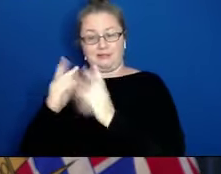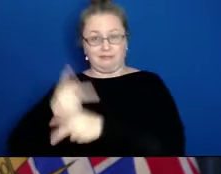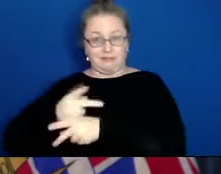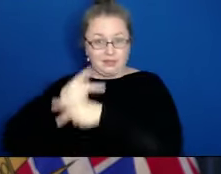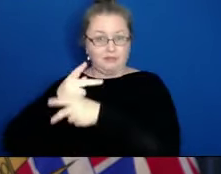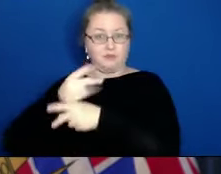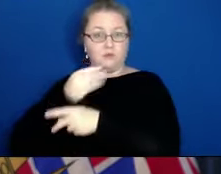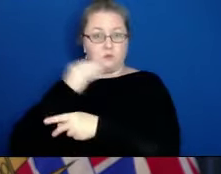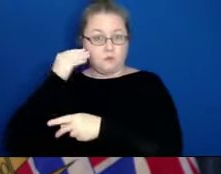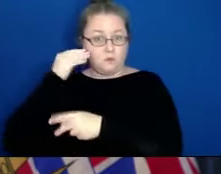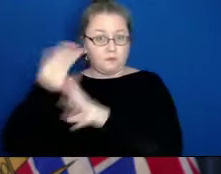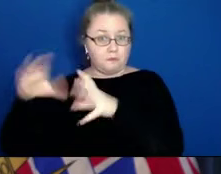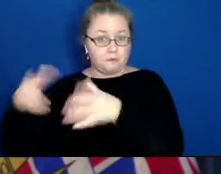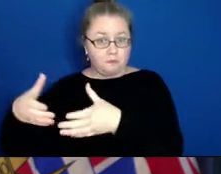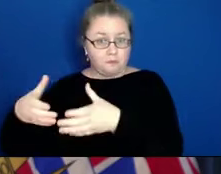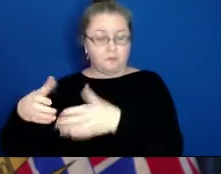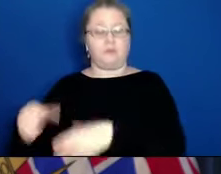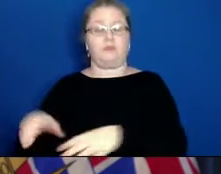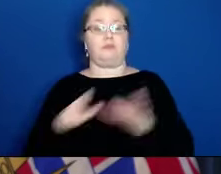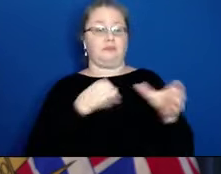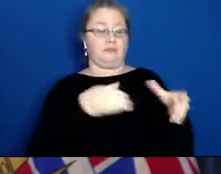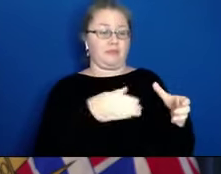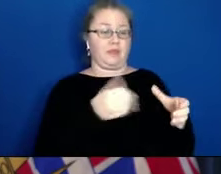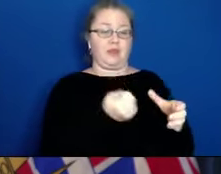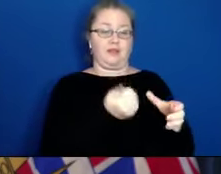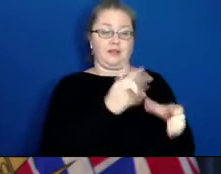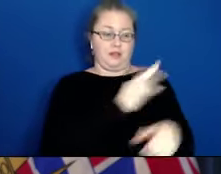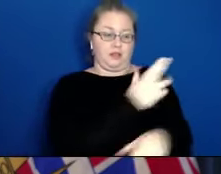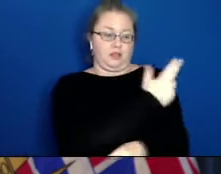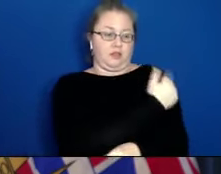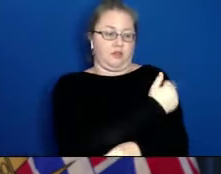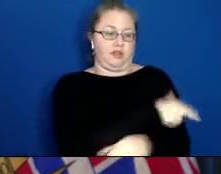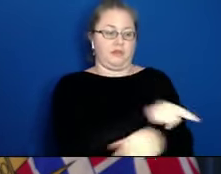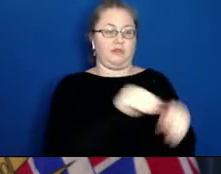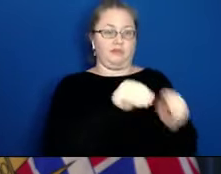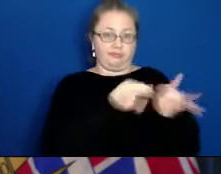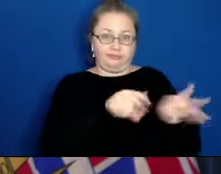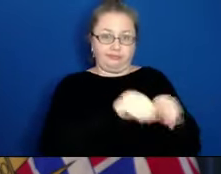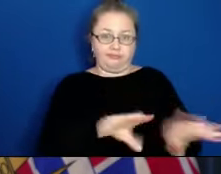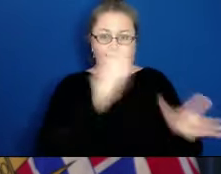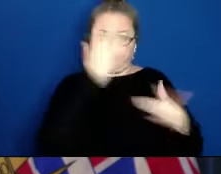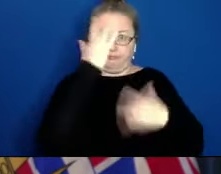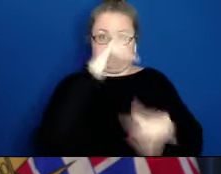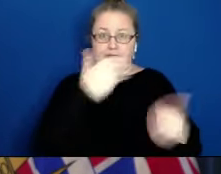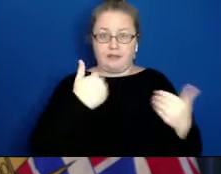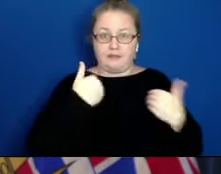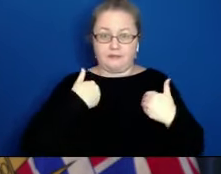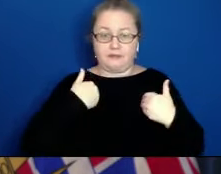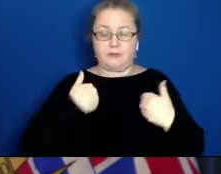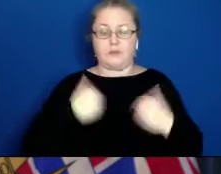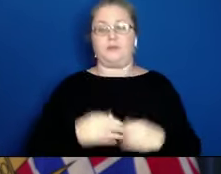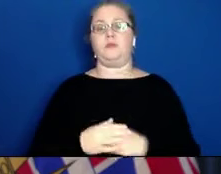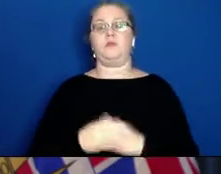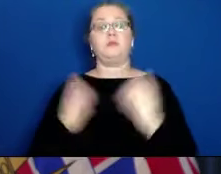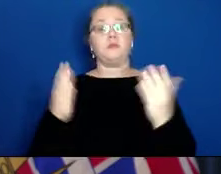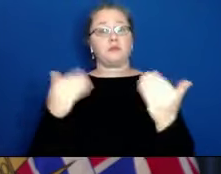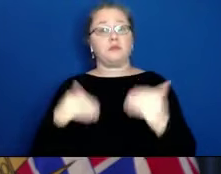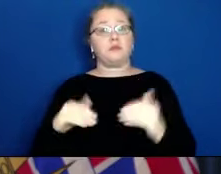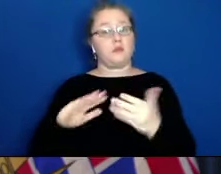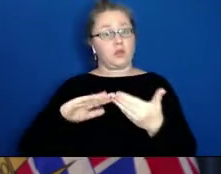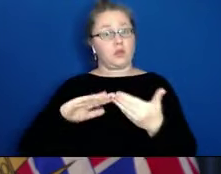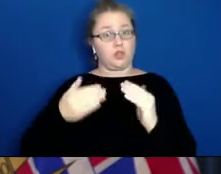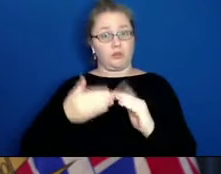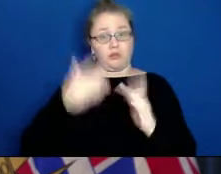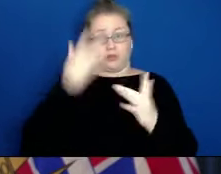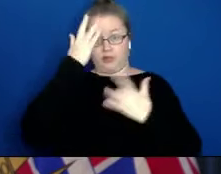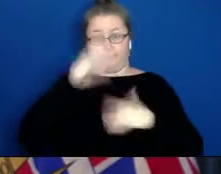40 in long-term care and assisted living and 19 in acute care. We also have an additional outbreak in a